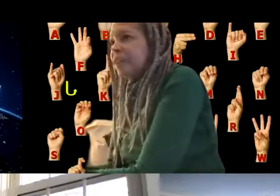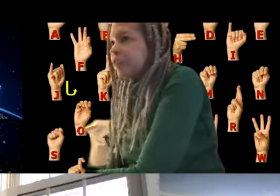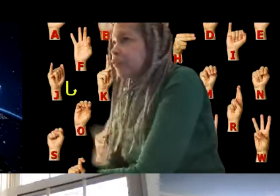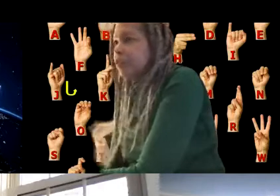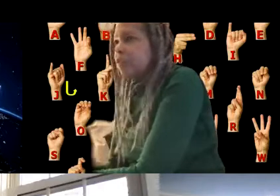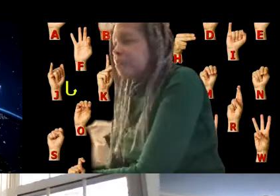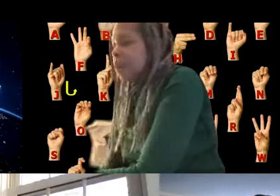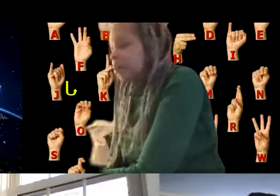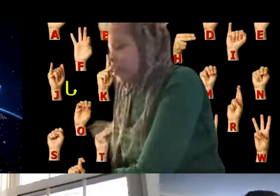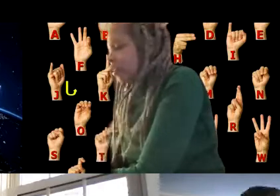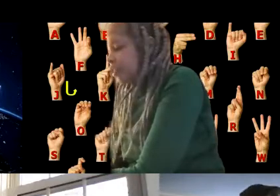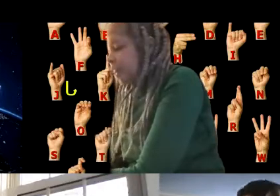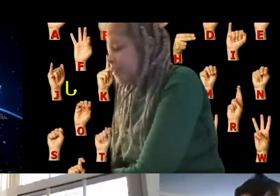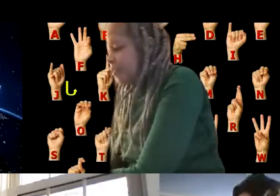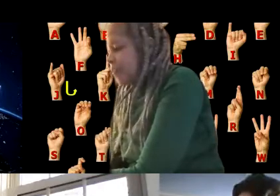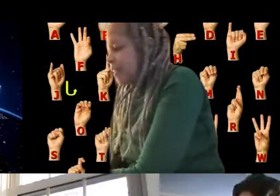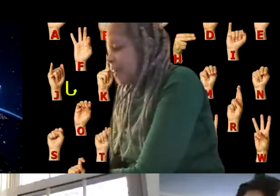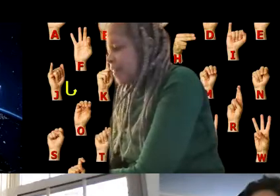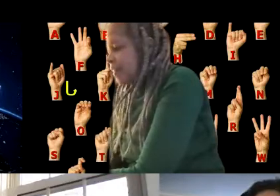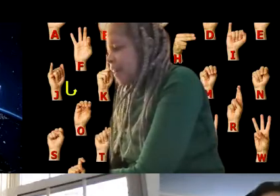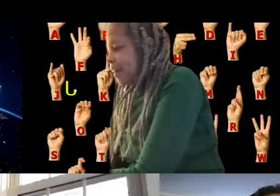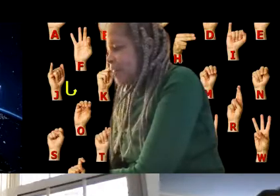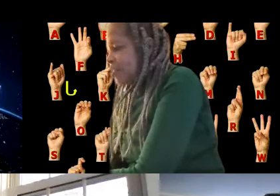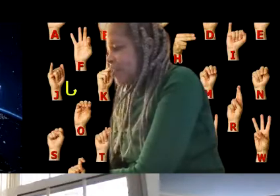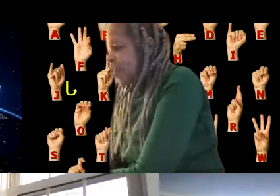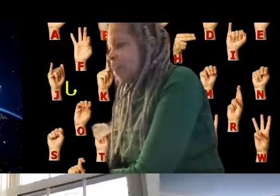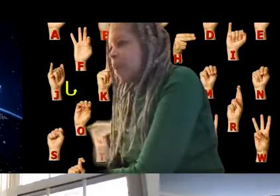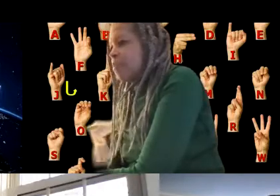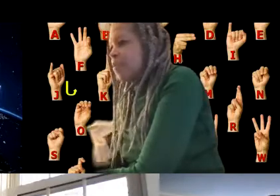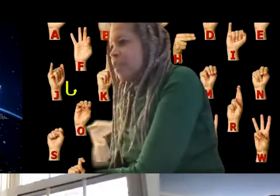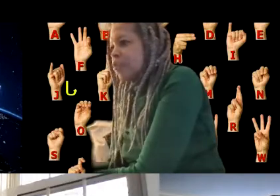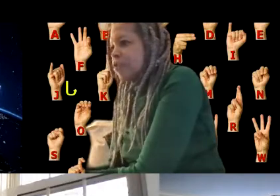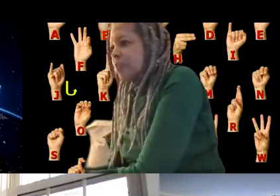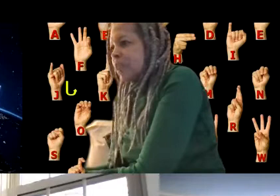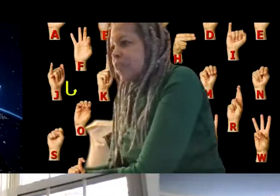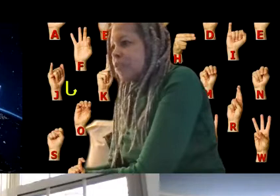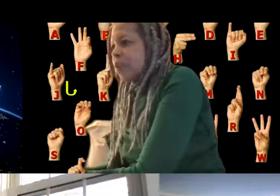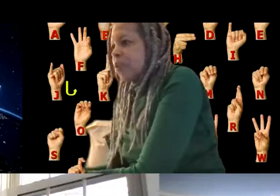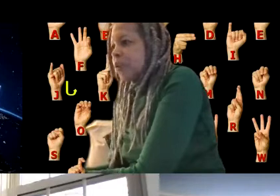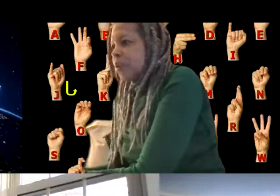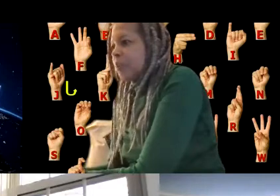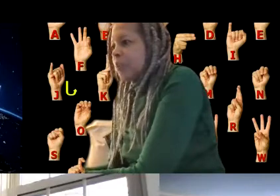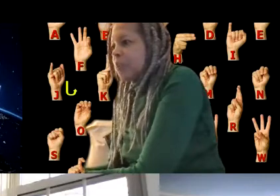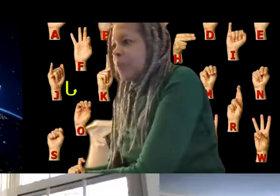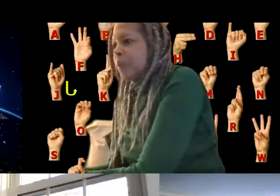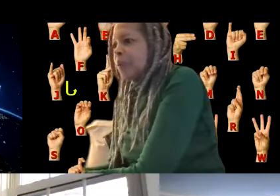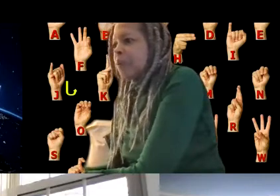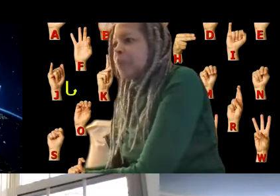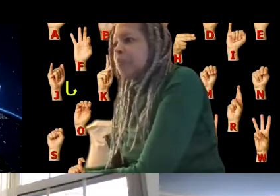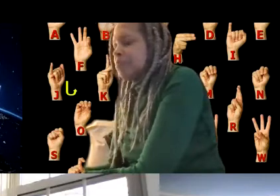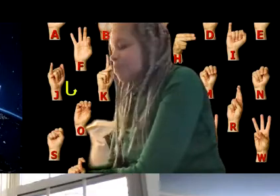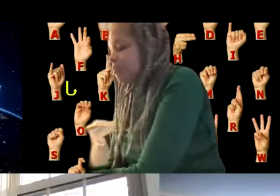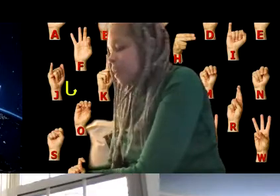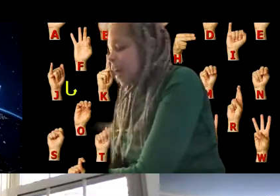the United States for almost all of her life. And she was talking about moving into a place where people